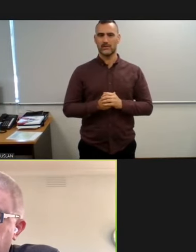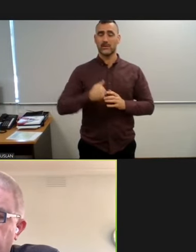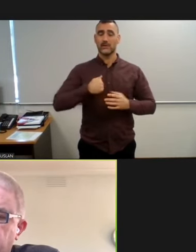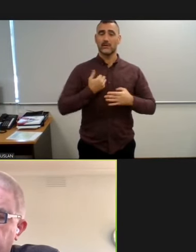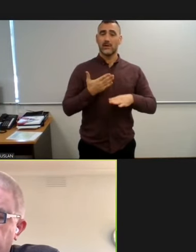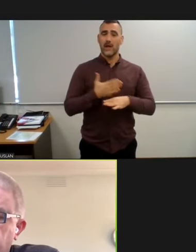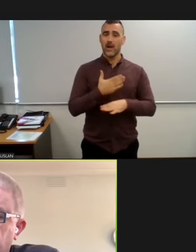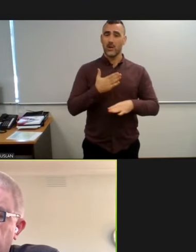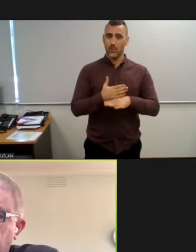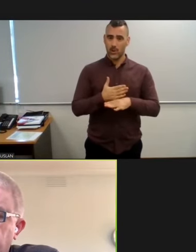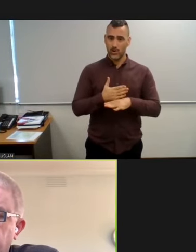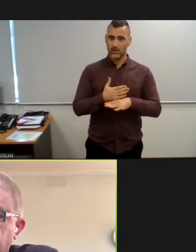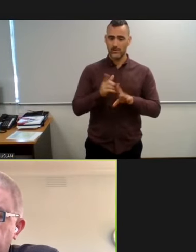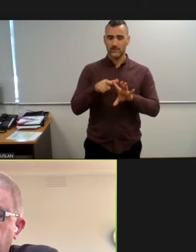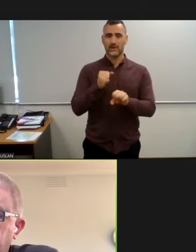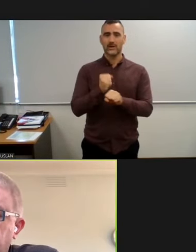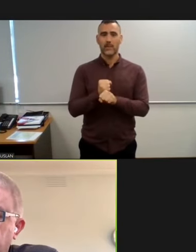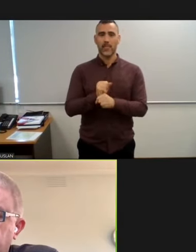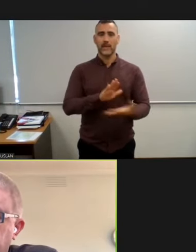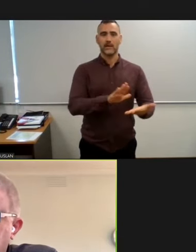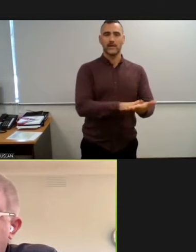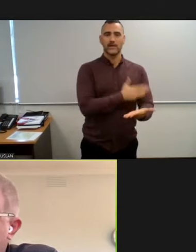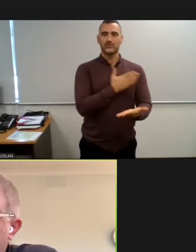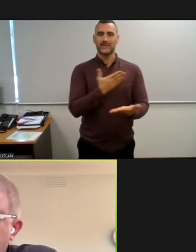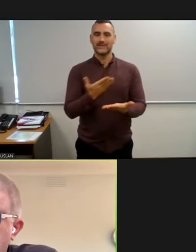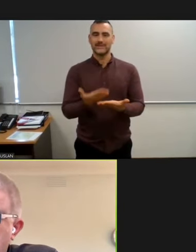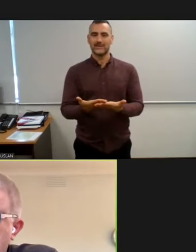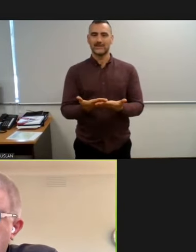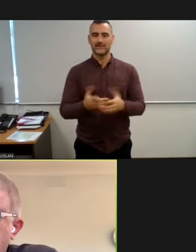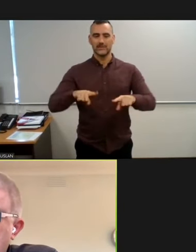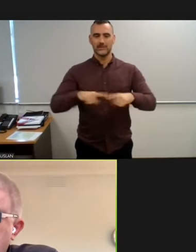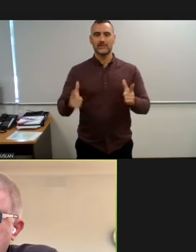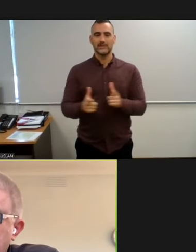of the advice and restrictions. We're now translating routinely into